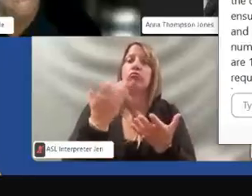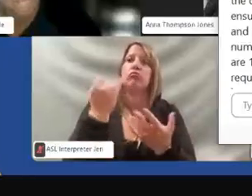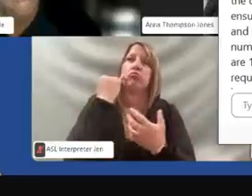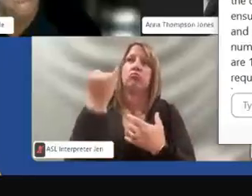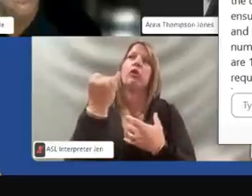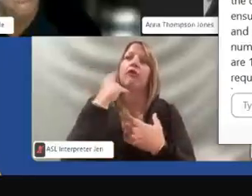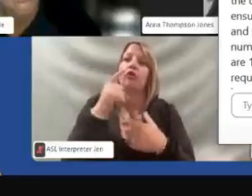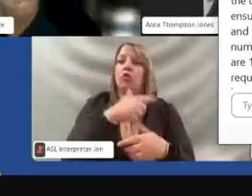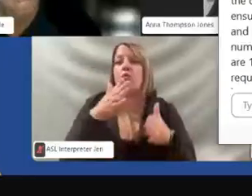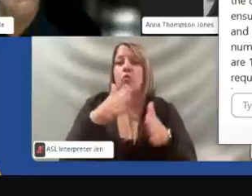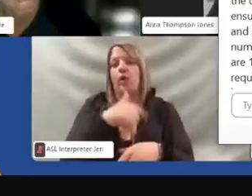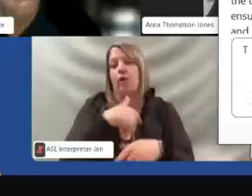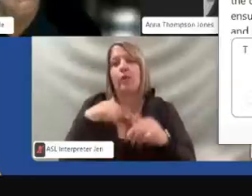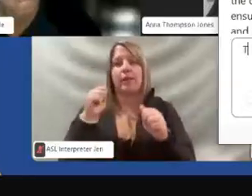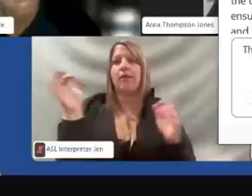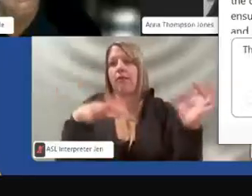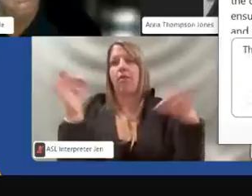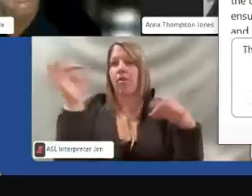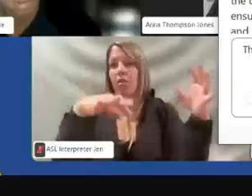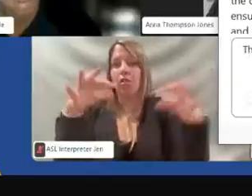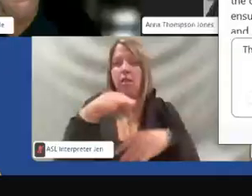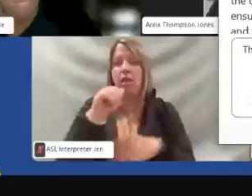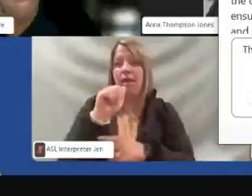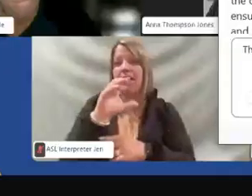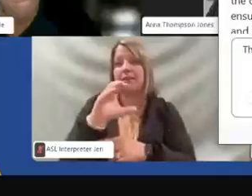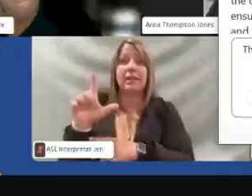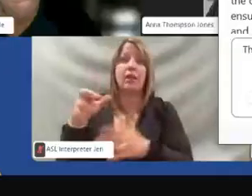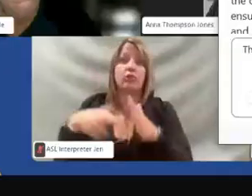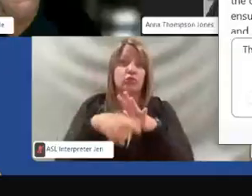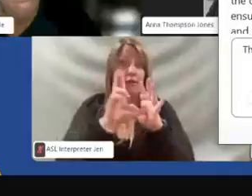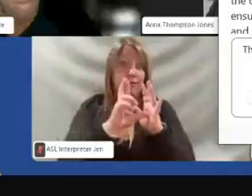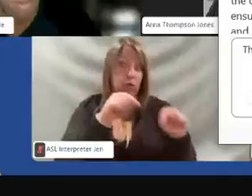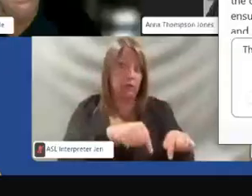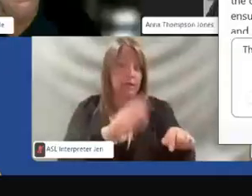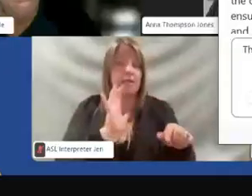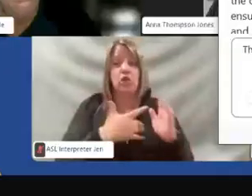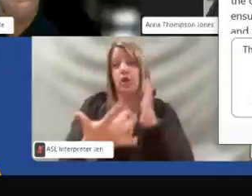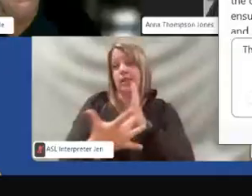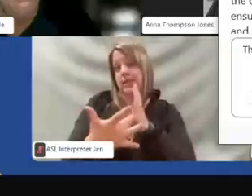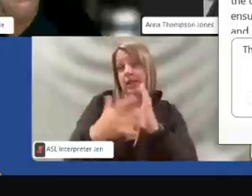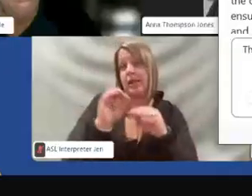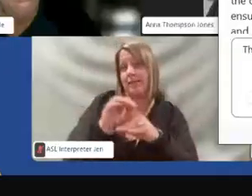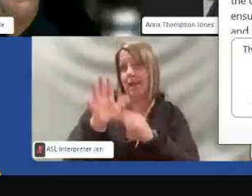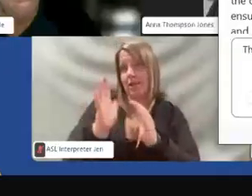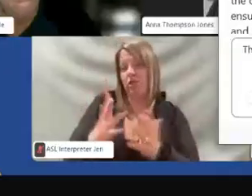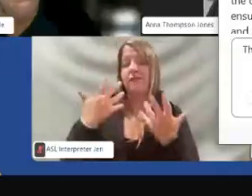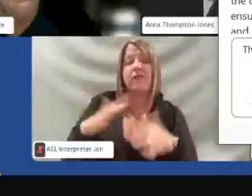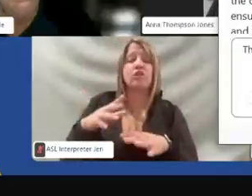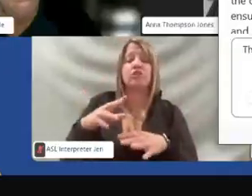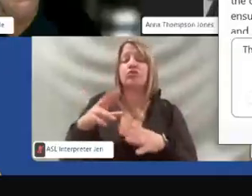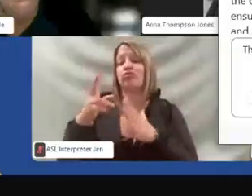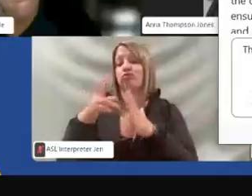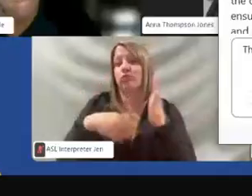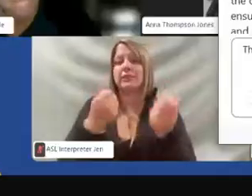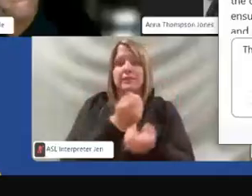for ways that we're going to get SPIL input. And this ACL has reviewed this. Our technical advisor has reviewed this. So we've had several people